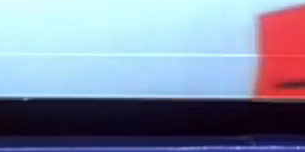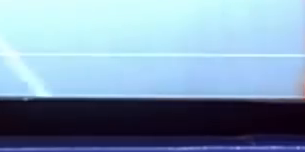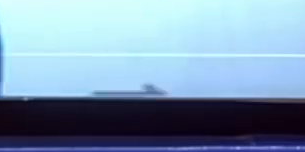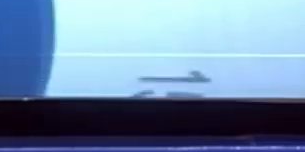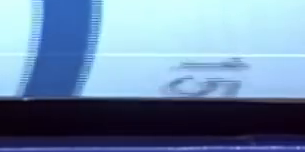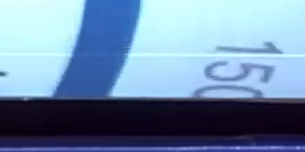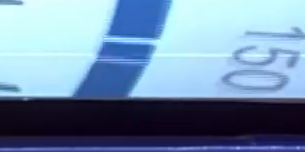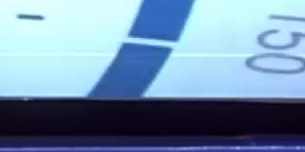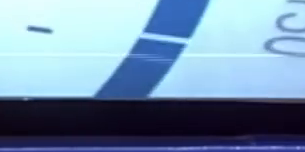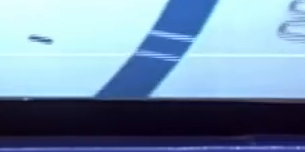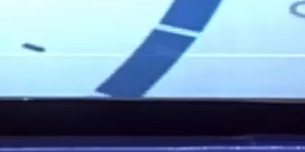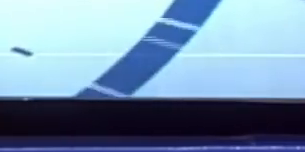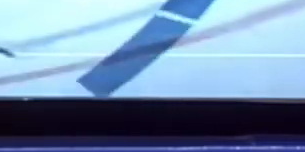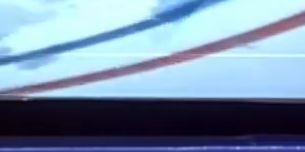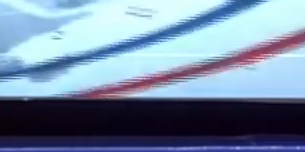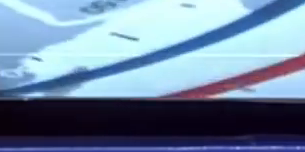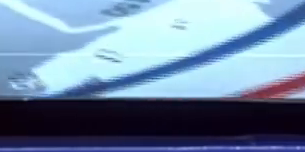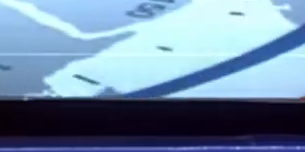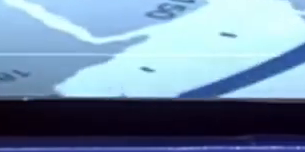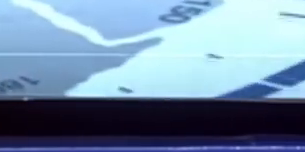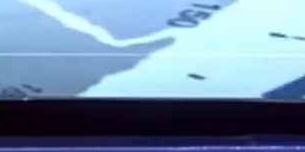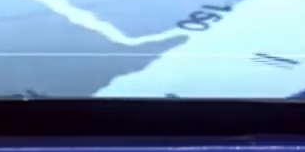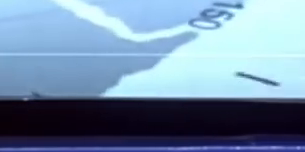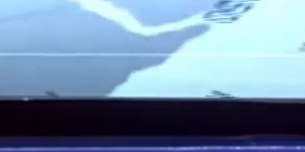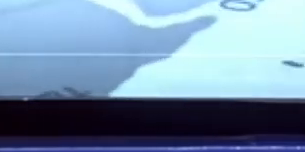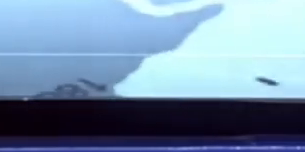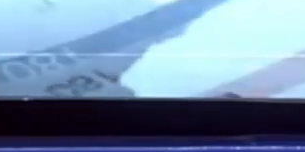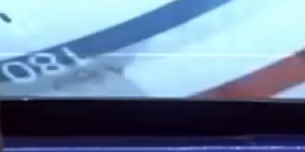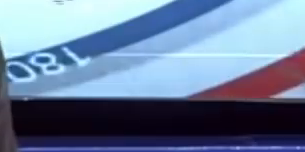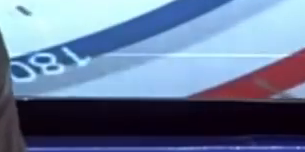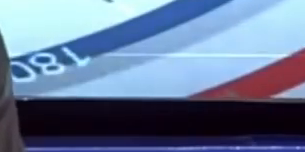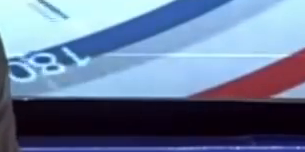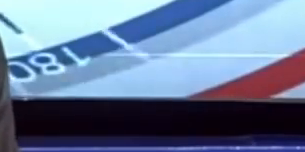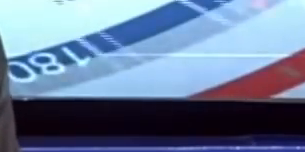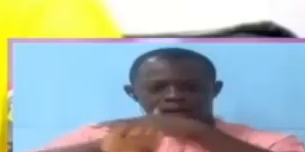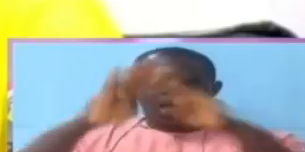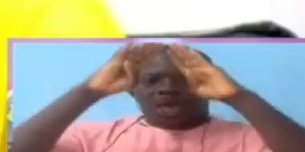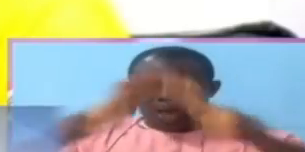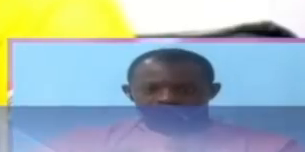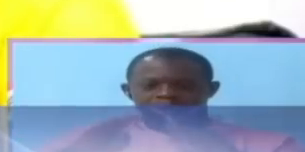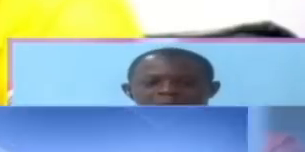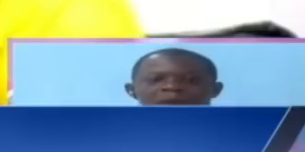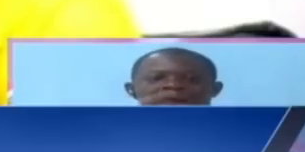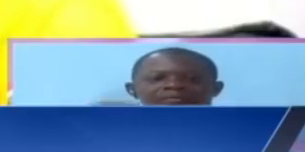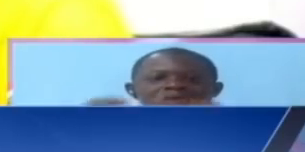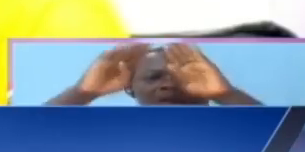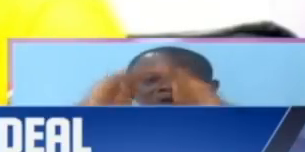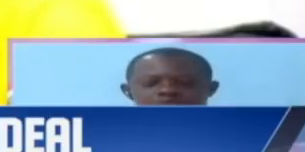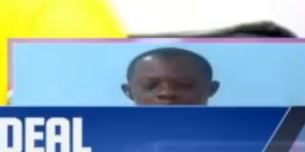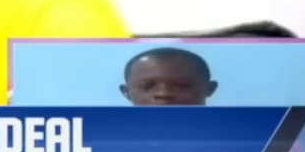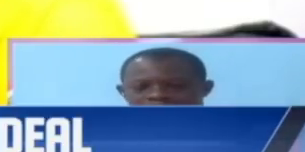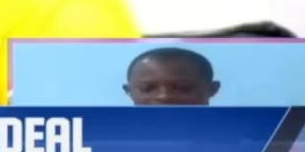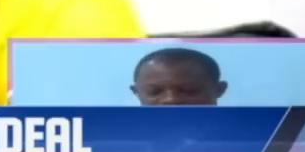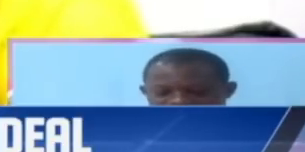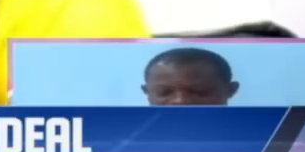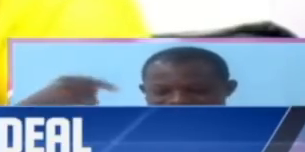arrested in 1995 and 2016. Babakar C has the rest of that story. The first witness, Modu Ture, told